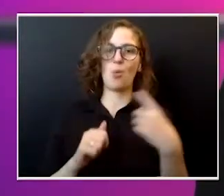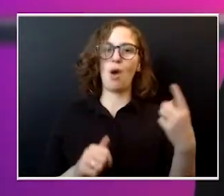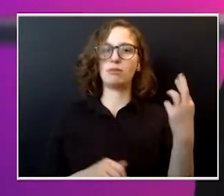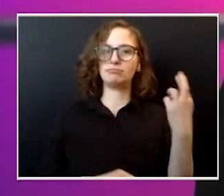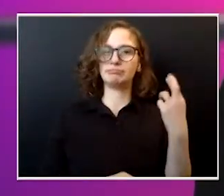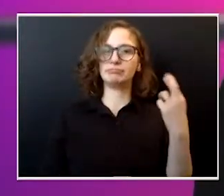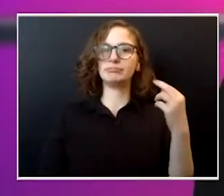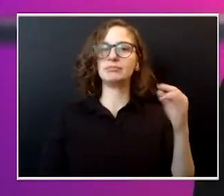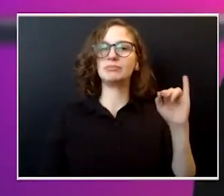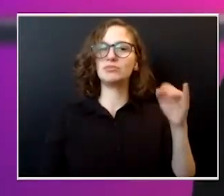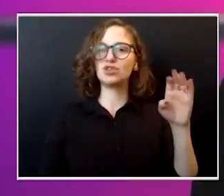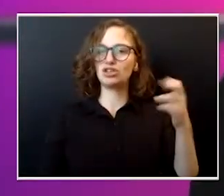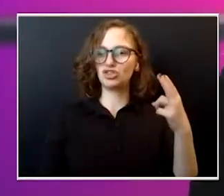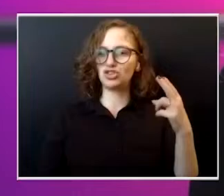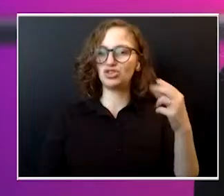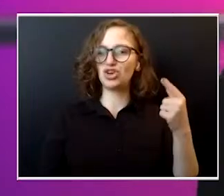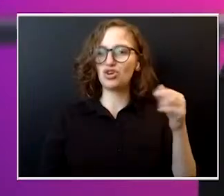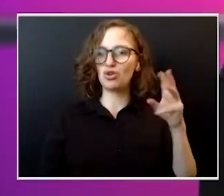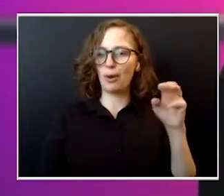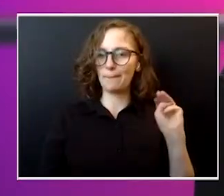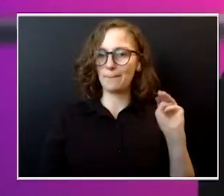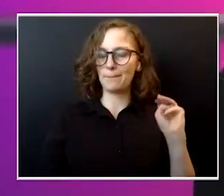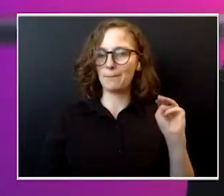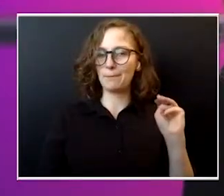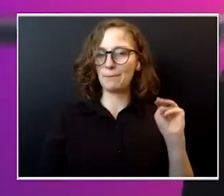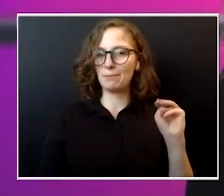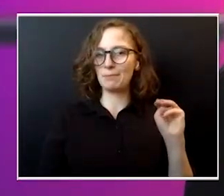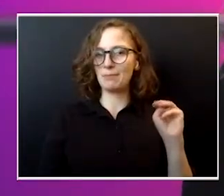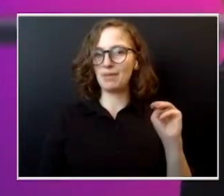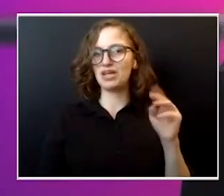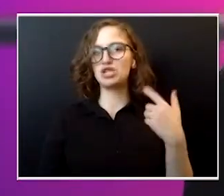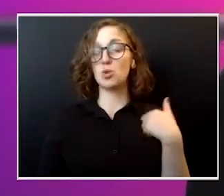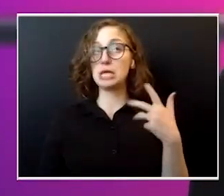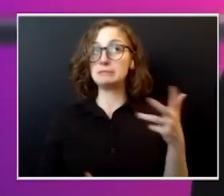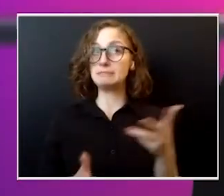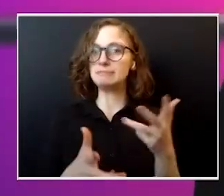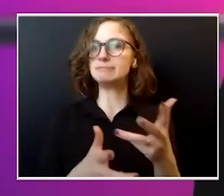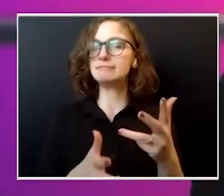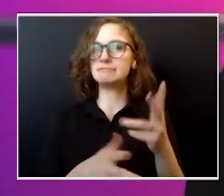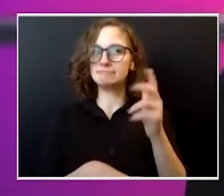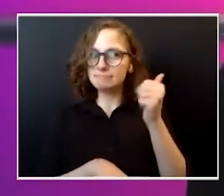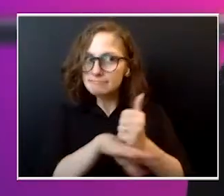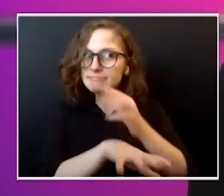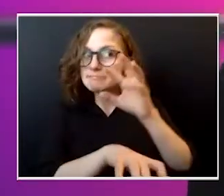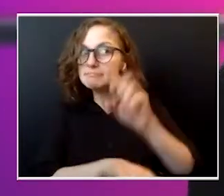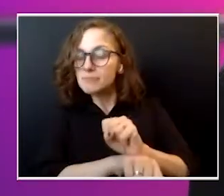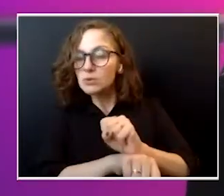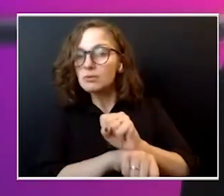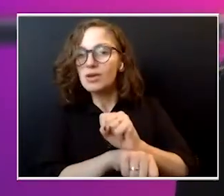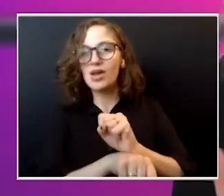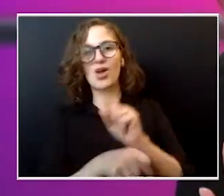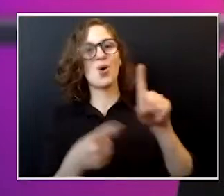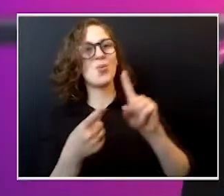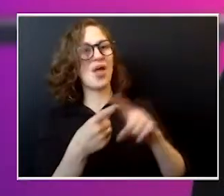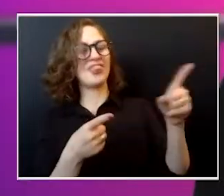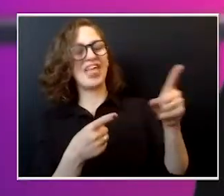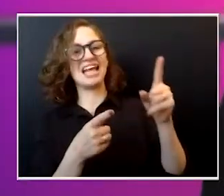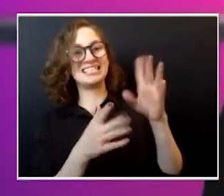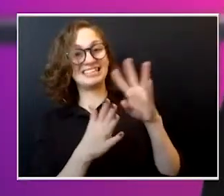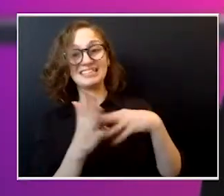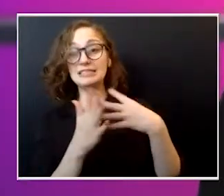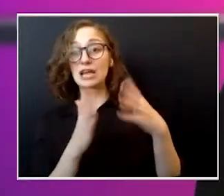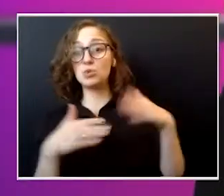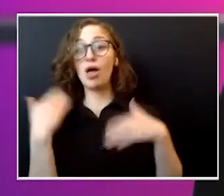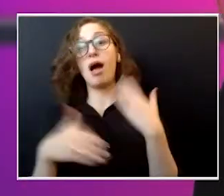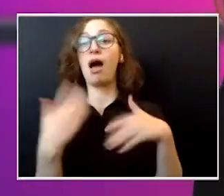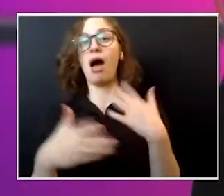so it was kind of like, I kind of pushed him to like make this appointment, and then when they were like, okay, let's get you scheduled, I was kind of like, whoa, wait, we're